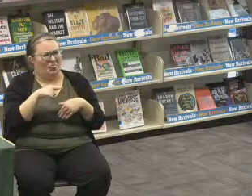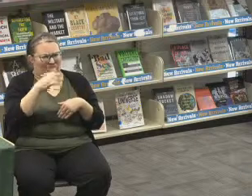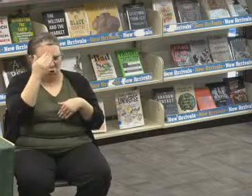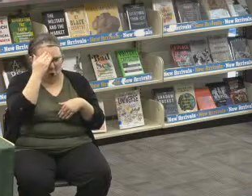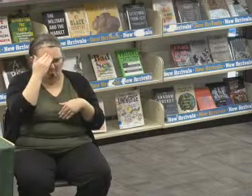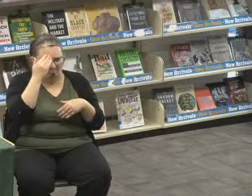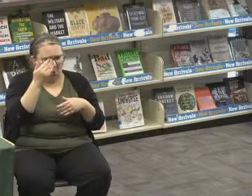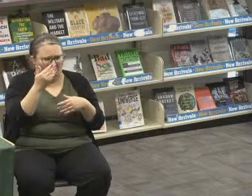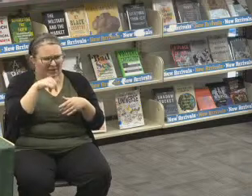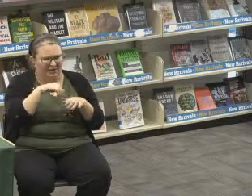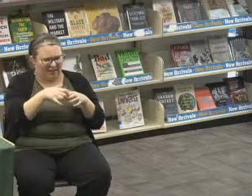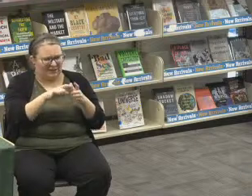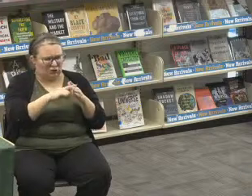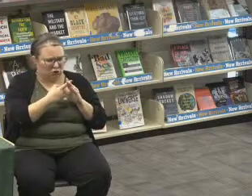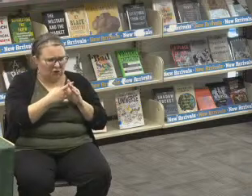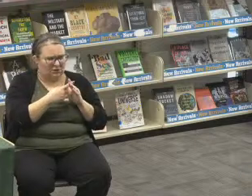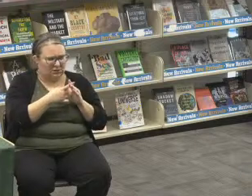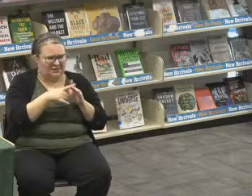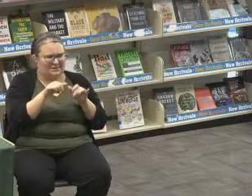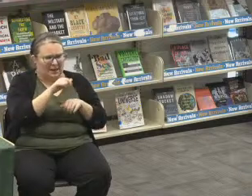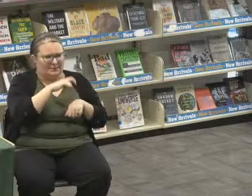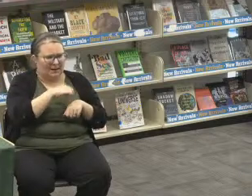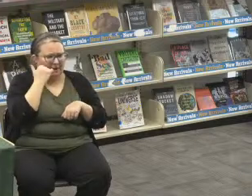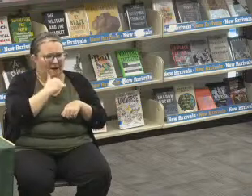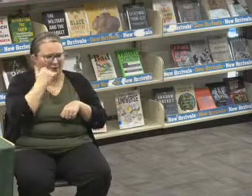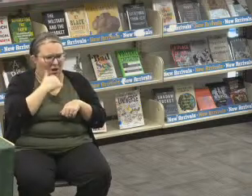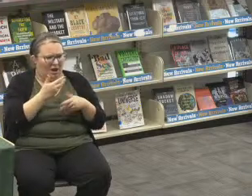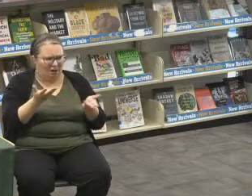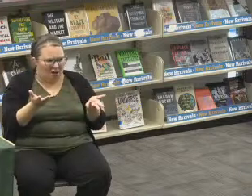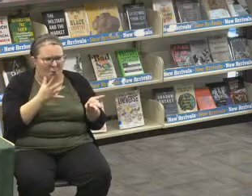at this class starts at the same time every day, what's the big deal?